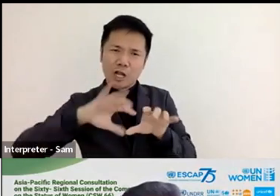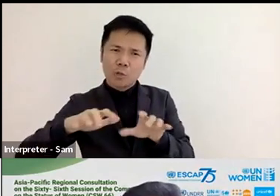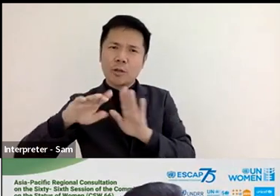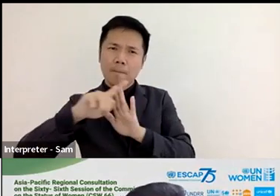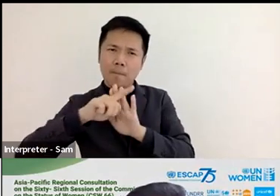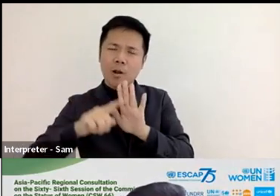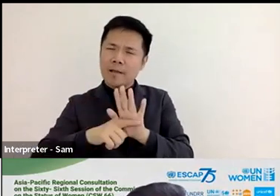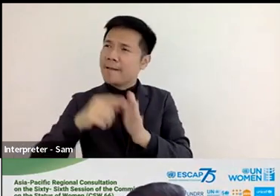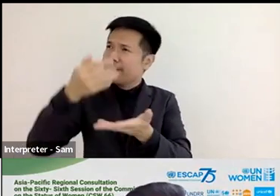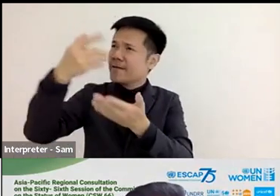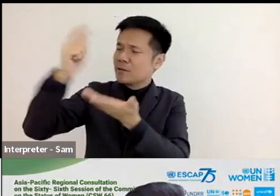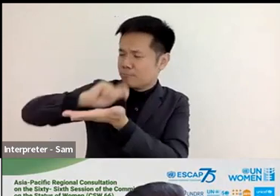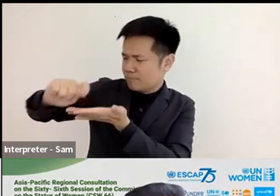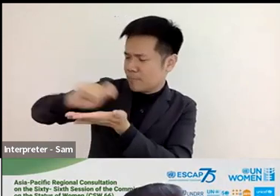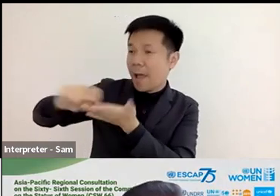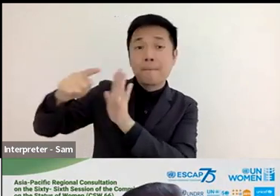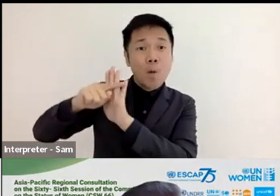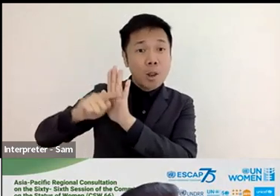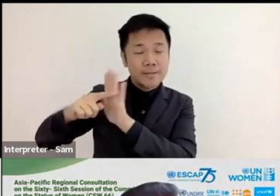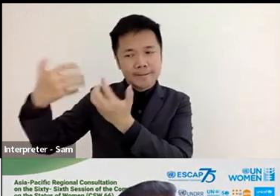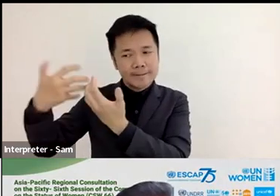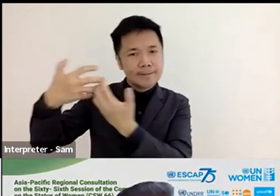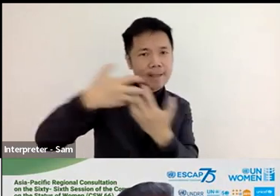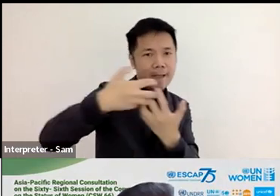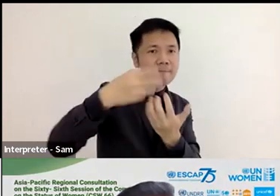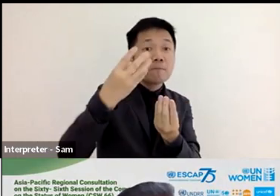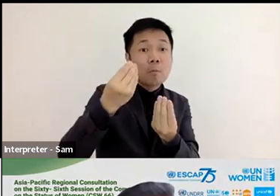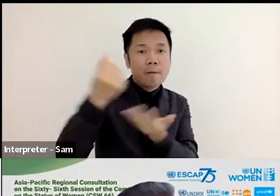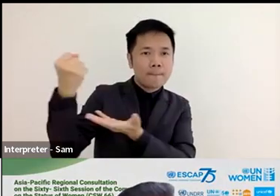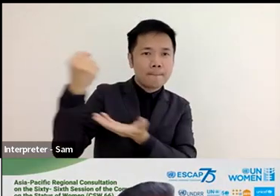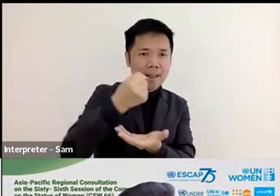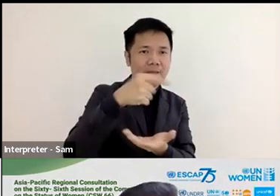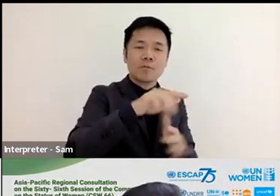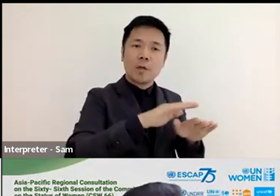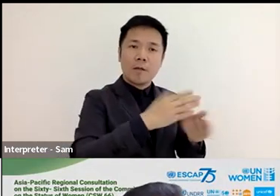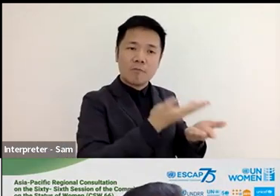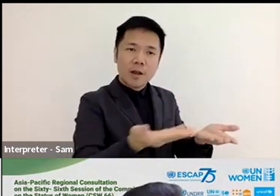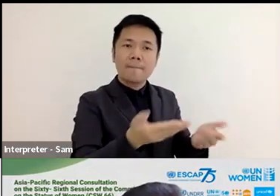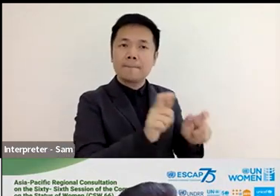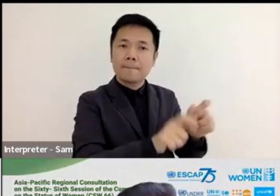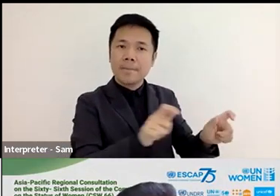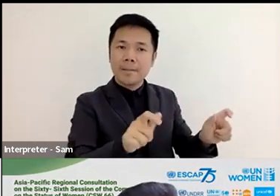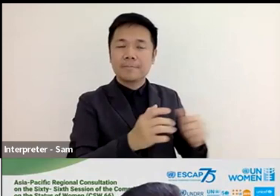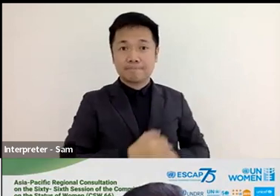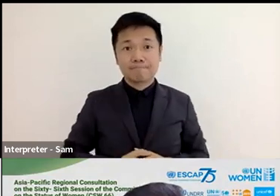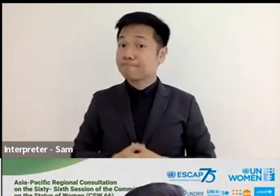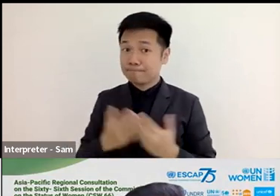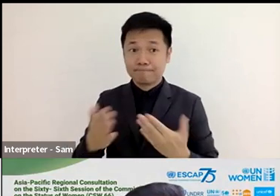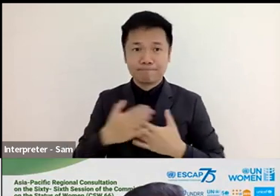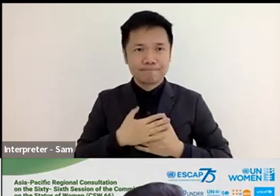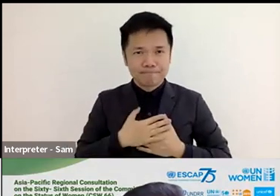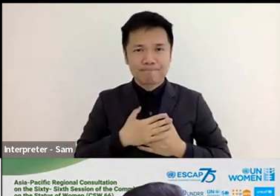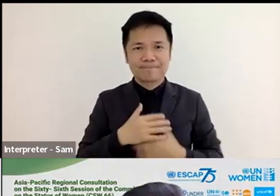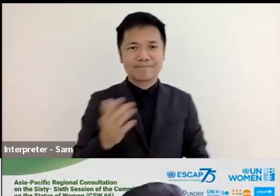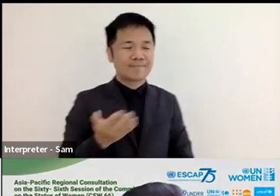loan and policy for women. That's very brief related to your question. Yeah. Okay. No. Thank you very